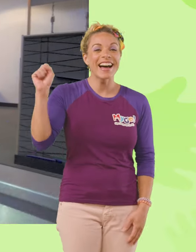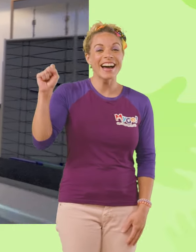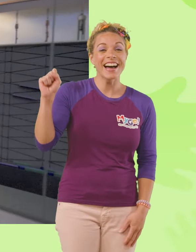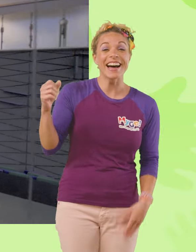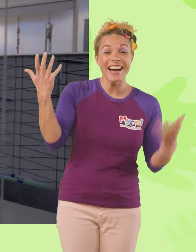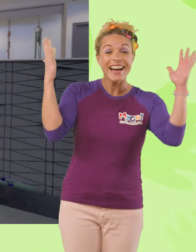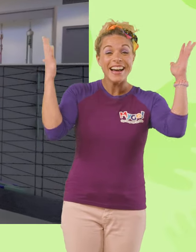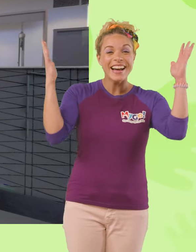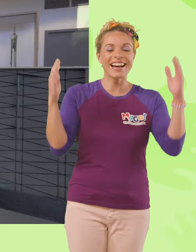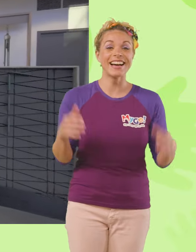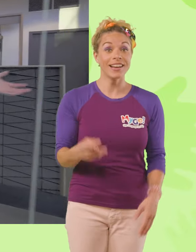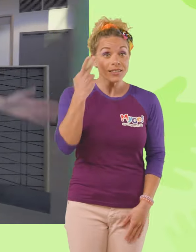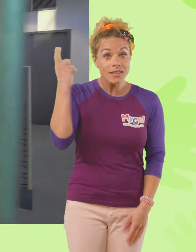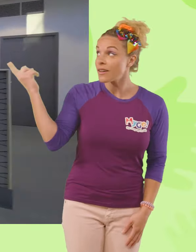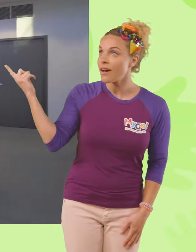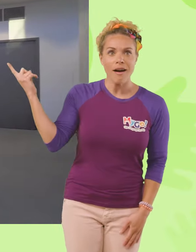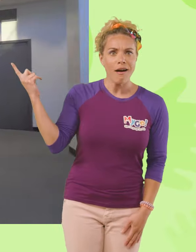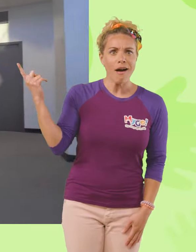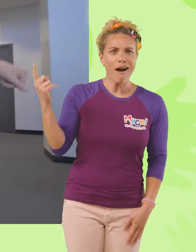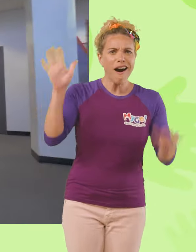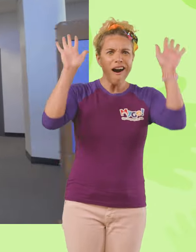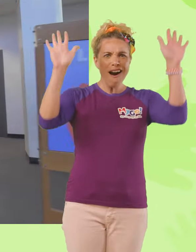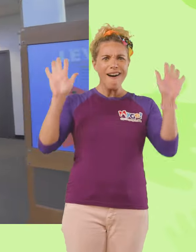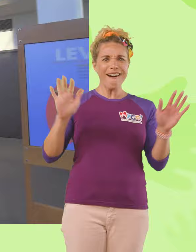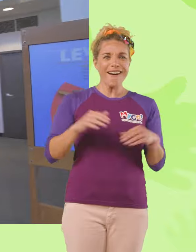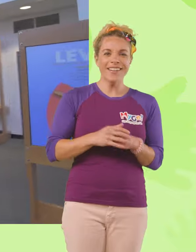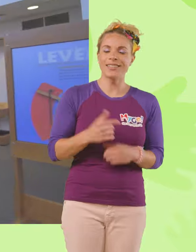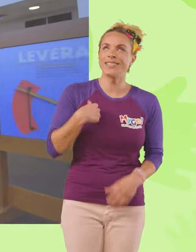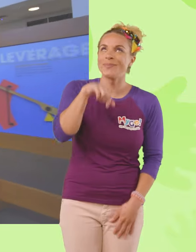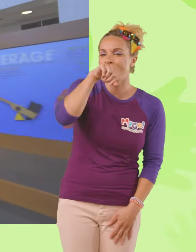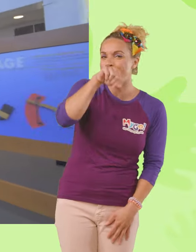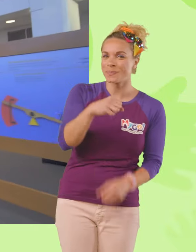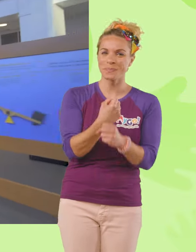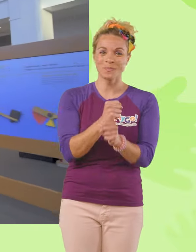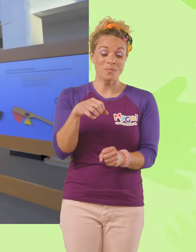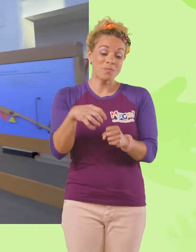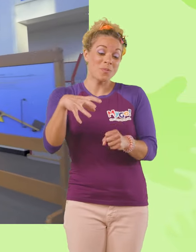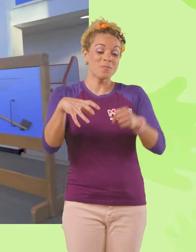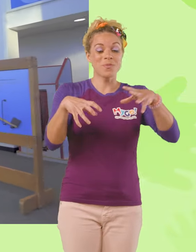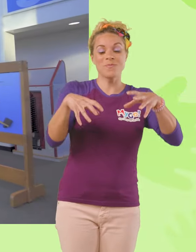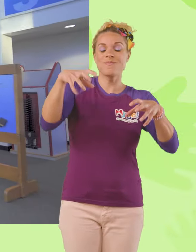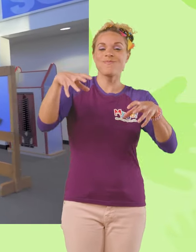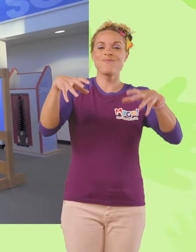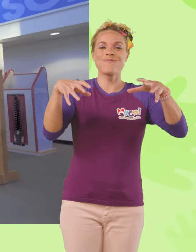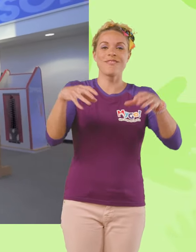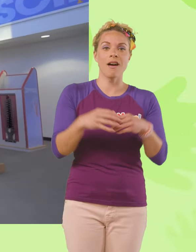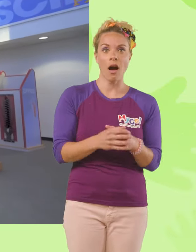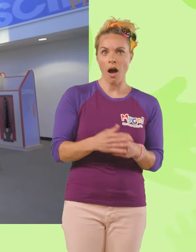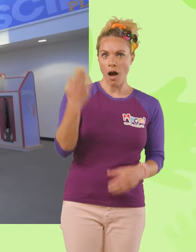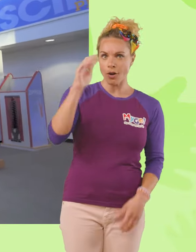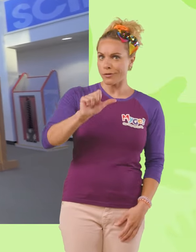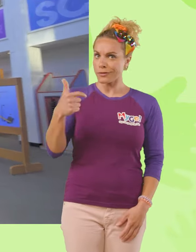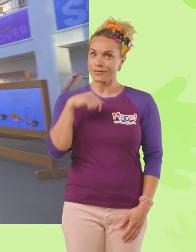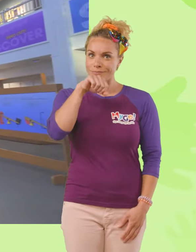Yeah, I did it! Did you see that? That was awesome! I love making bubbles. Ooh, and you know what else I love?